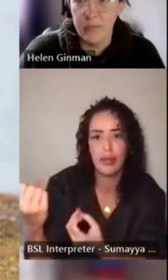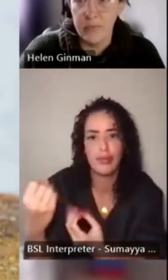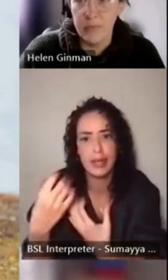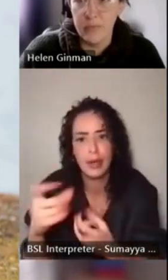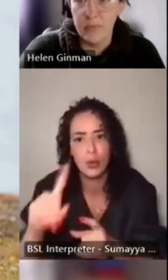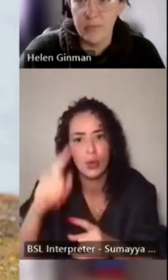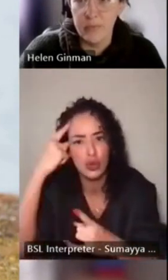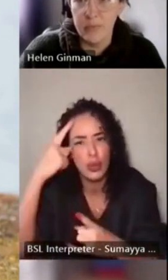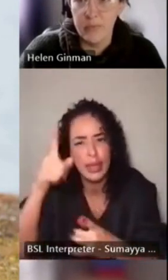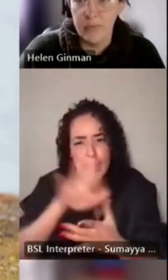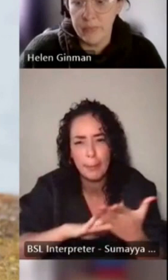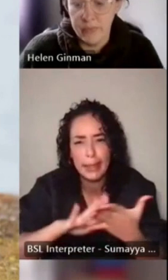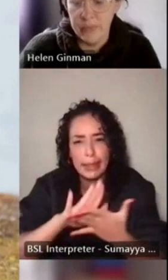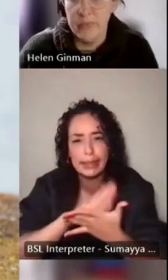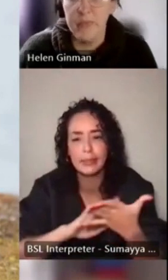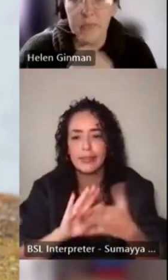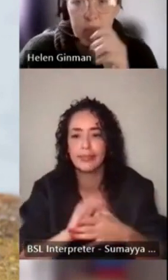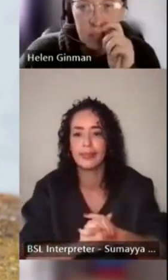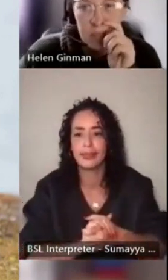is.